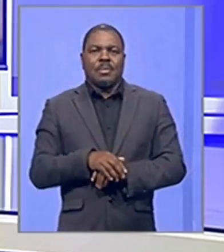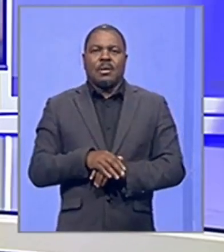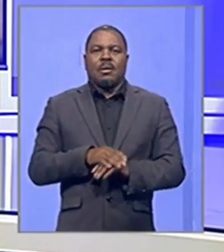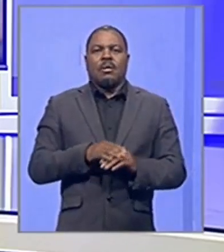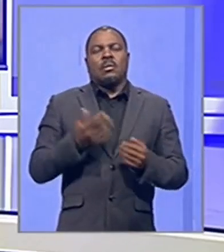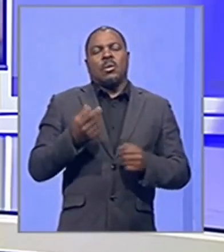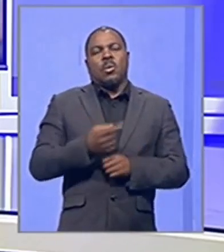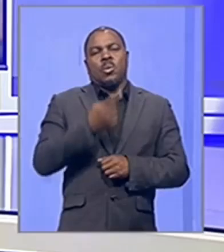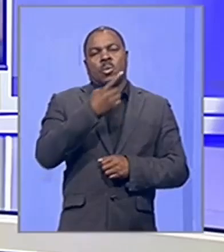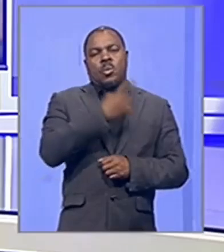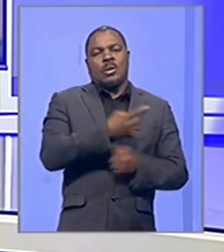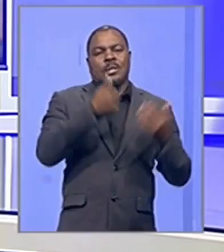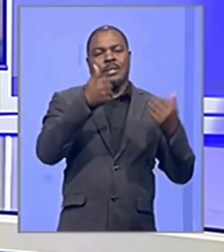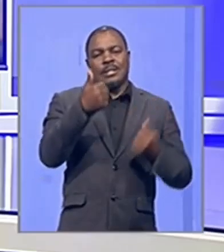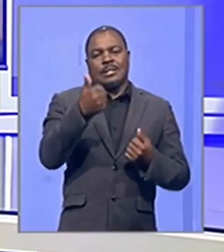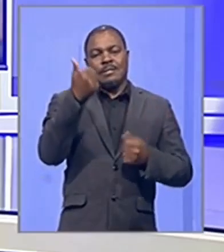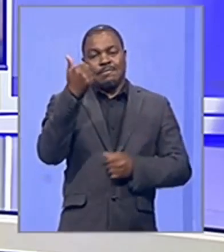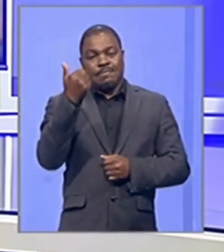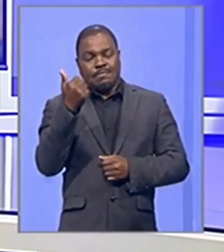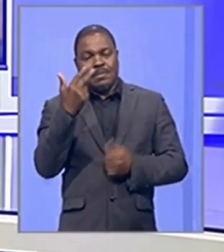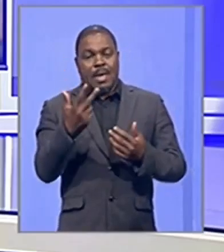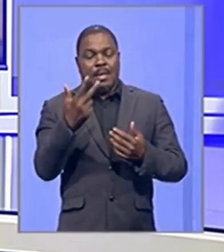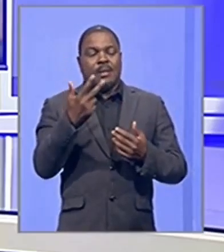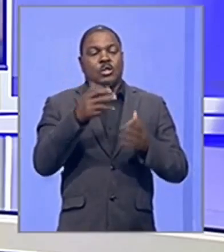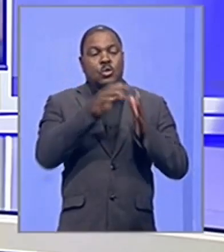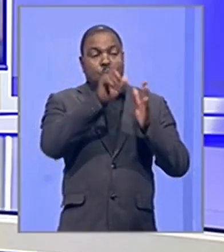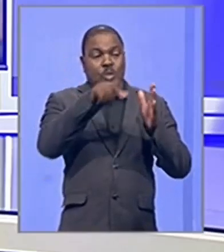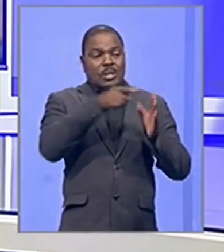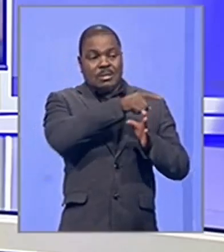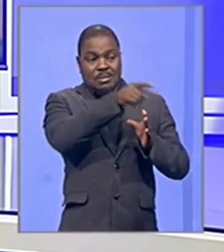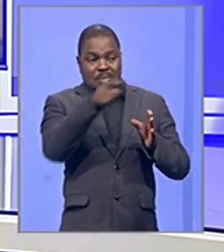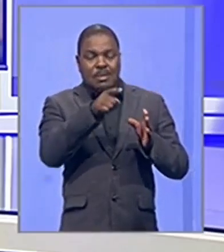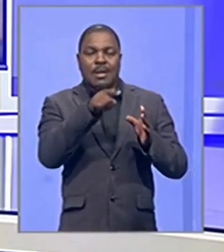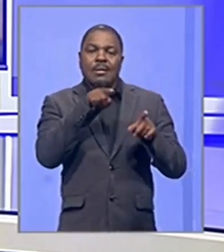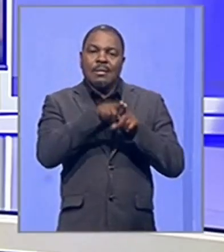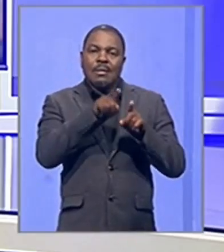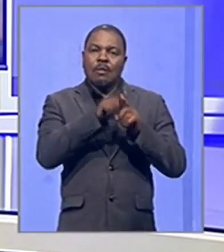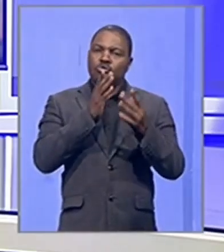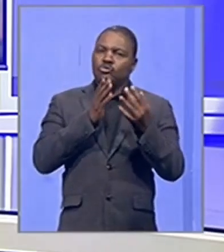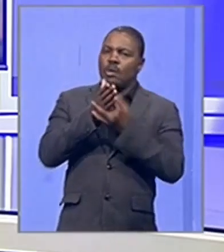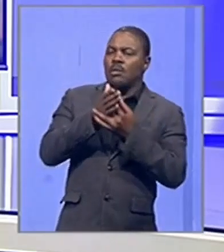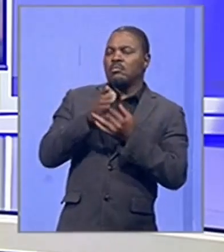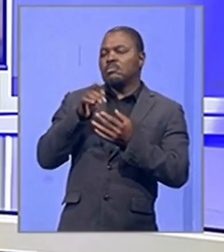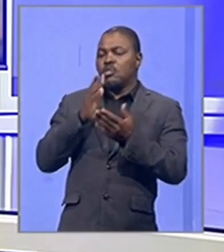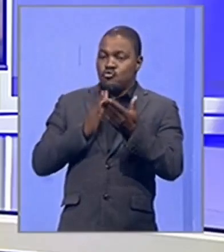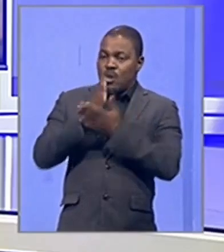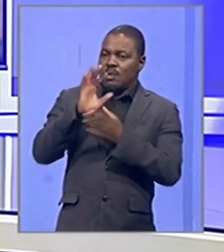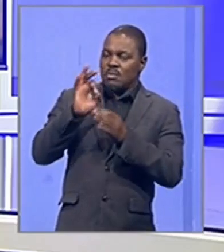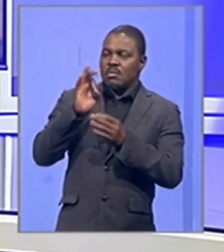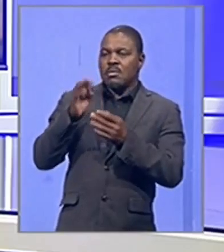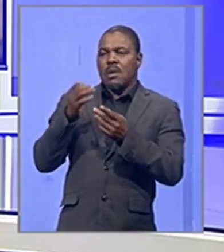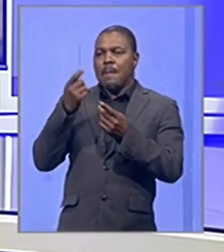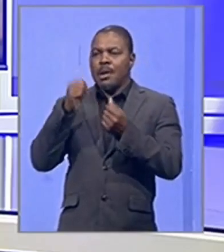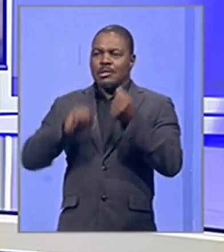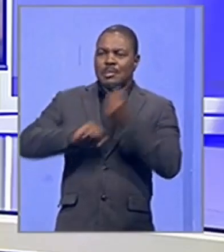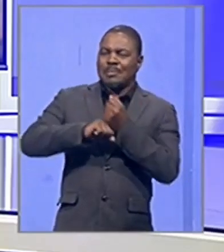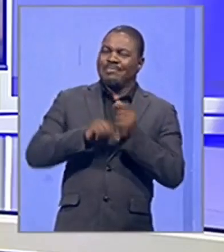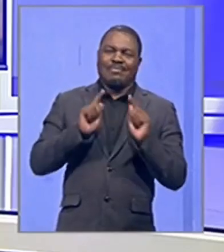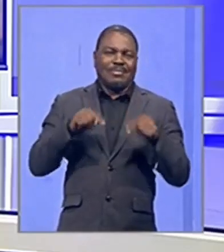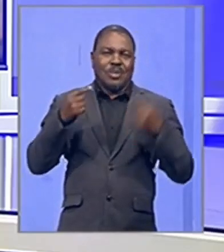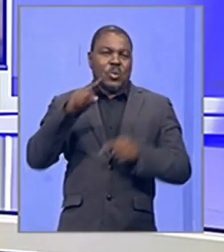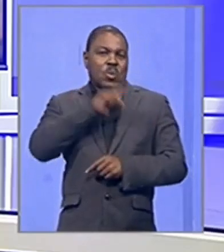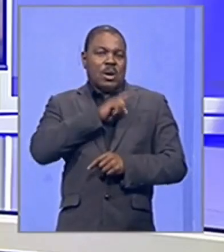ba 168 bao e lego karolo ya bao ba senago maswanedi a go hwetša thušo ya mašeleng ka baka